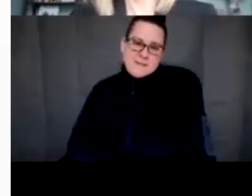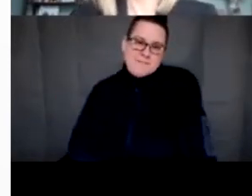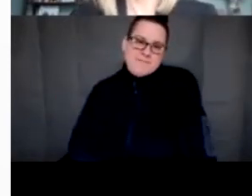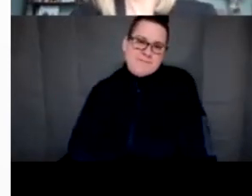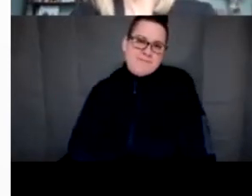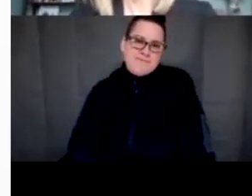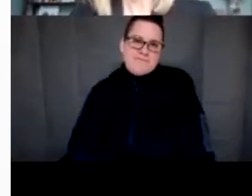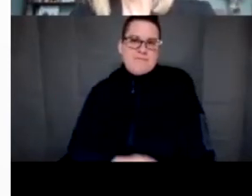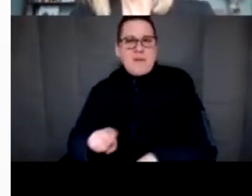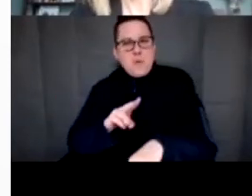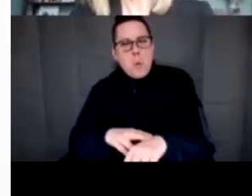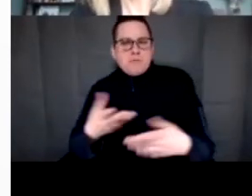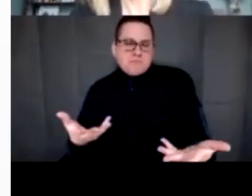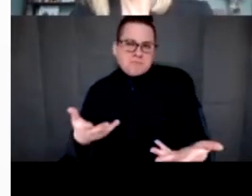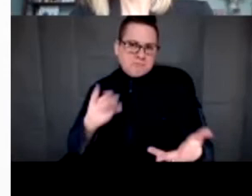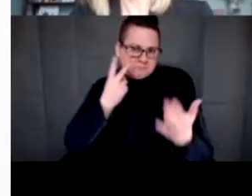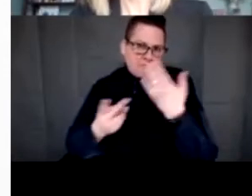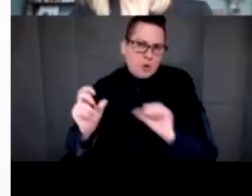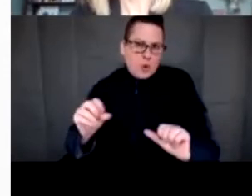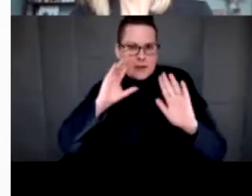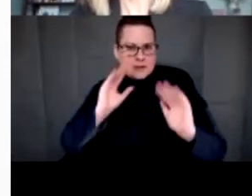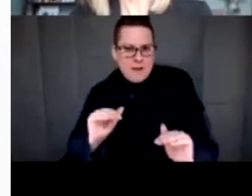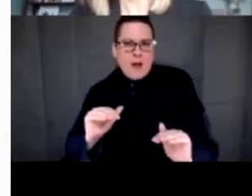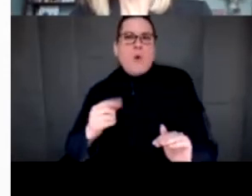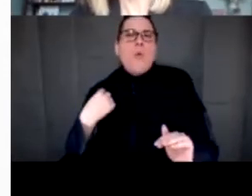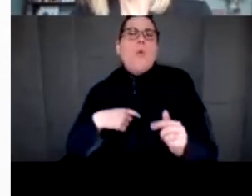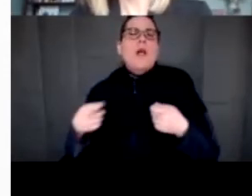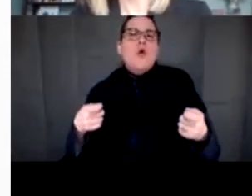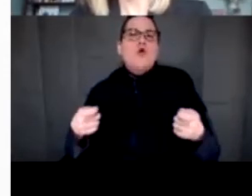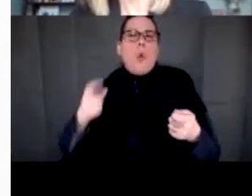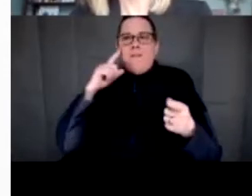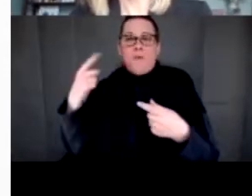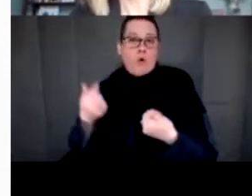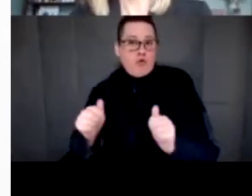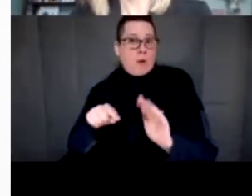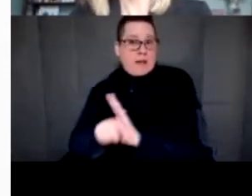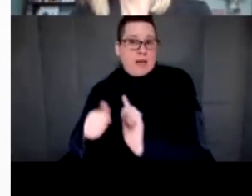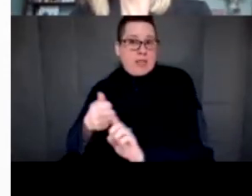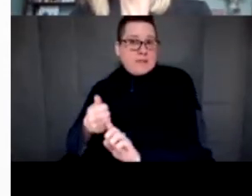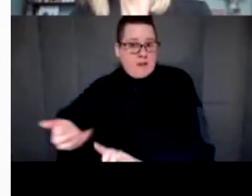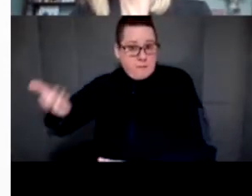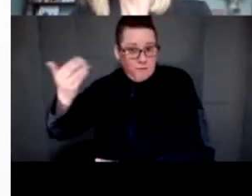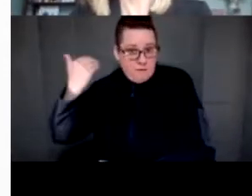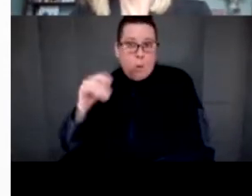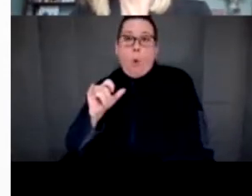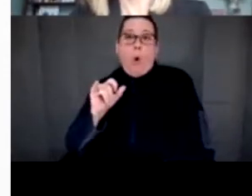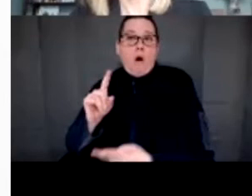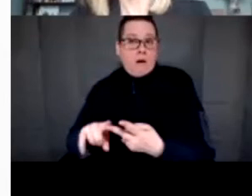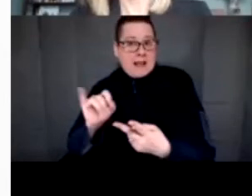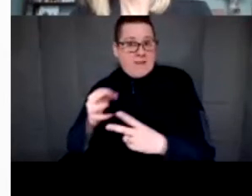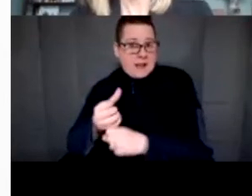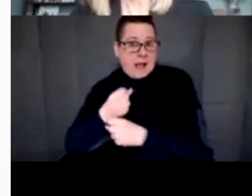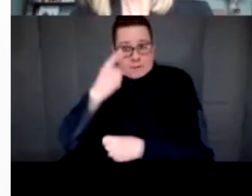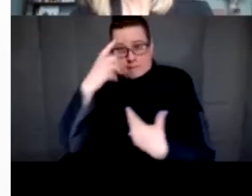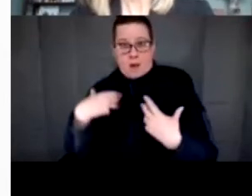would expect. We also were able to control, though, for a lifetime suicide attempt and whether or not they were receiving mental health